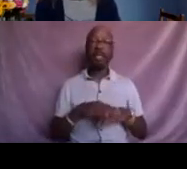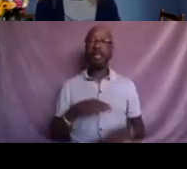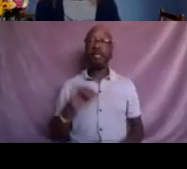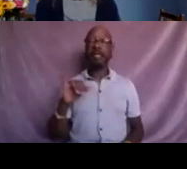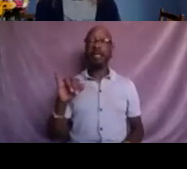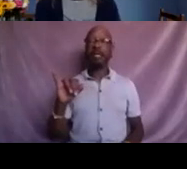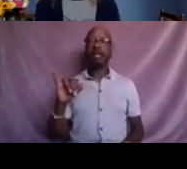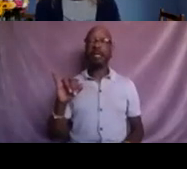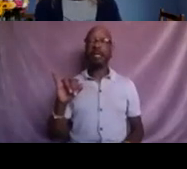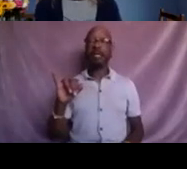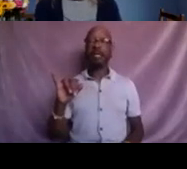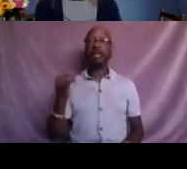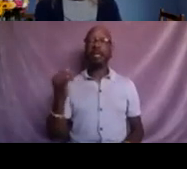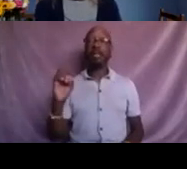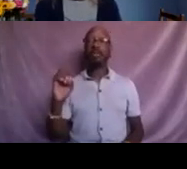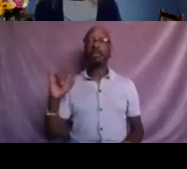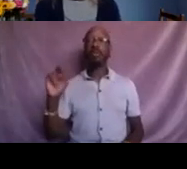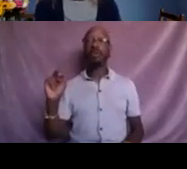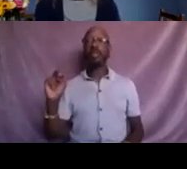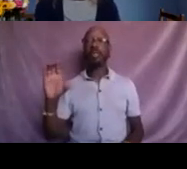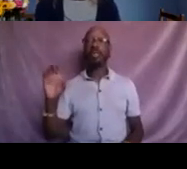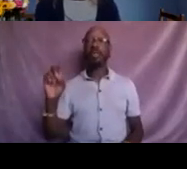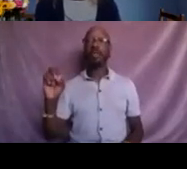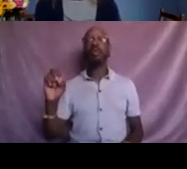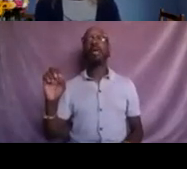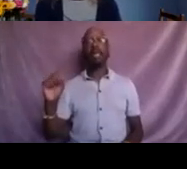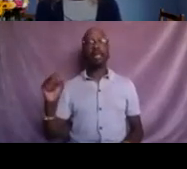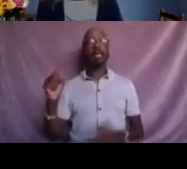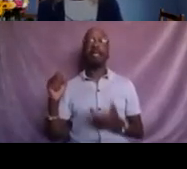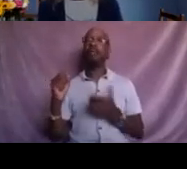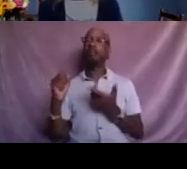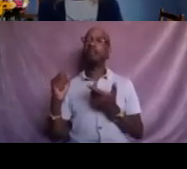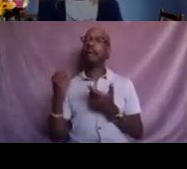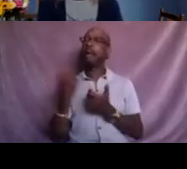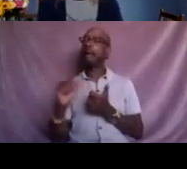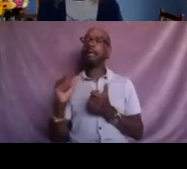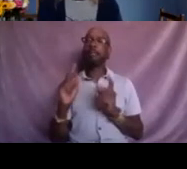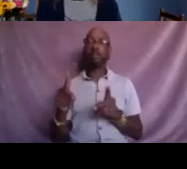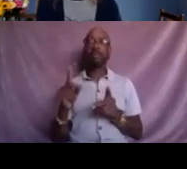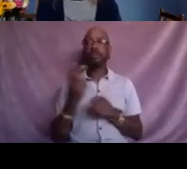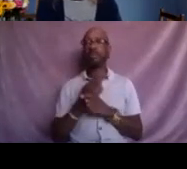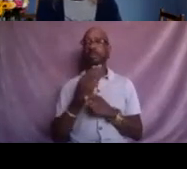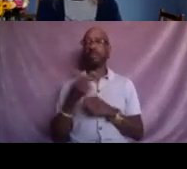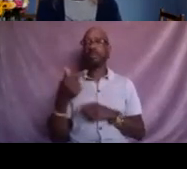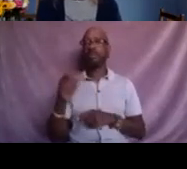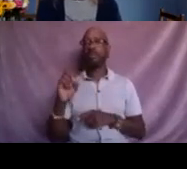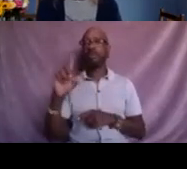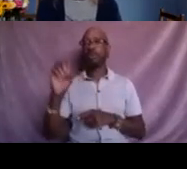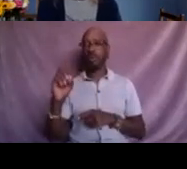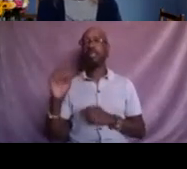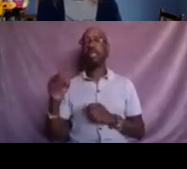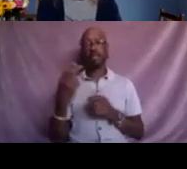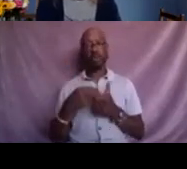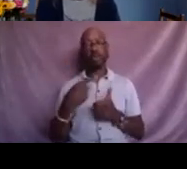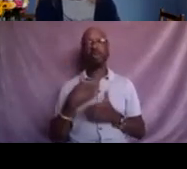can be used by anyone with a Google account to join your class as a student. And so we sometimes have seen,